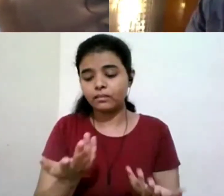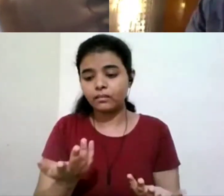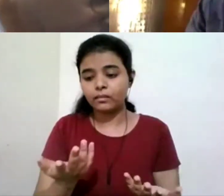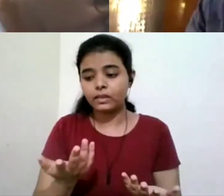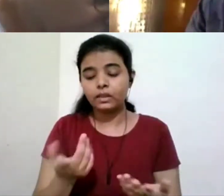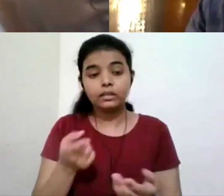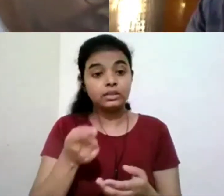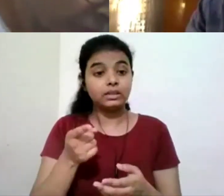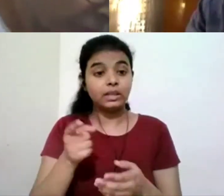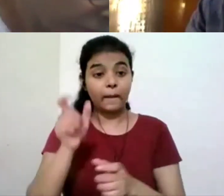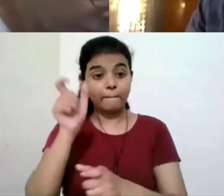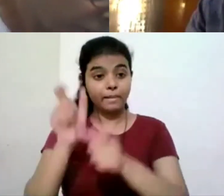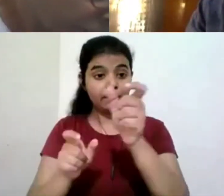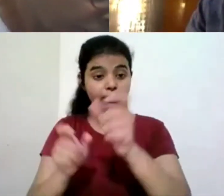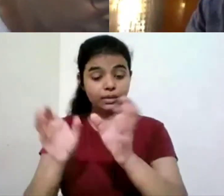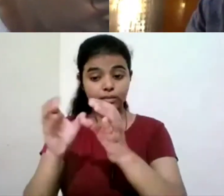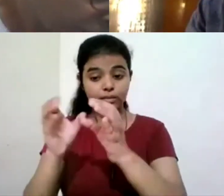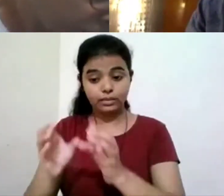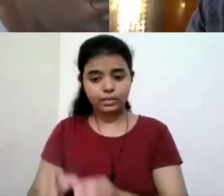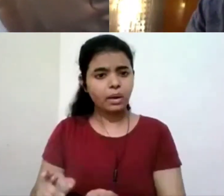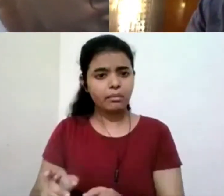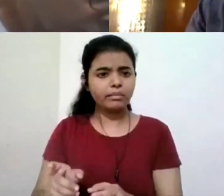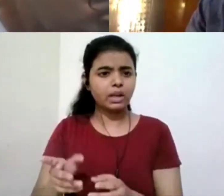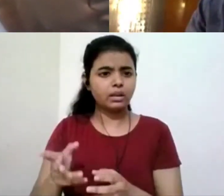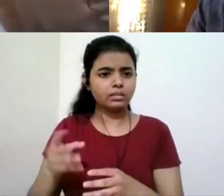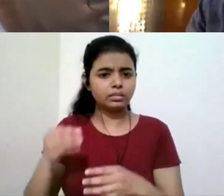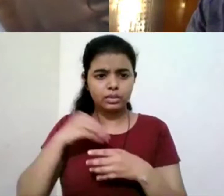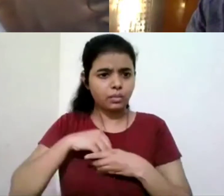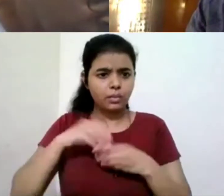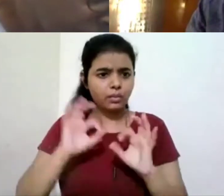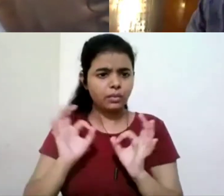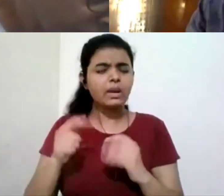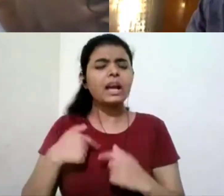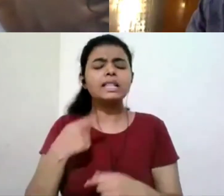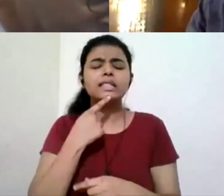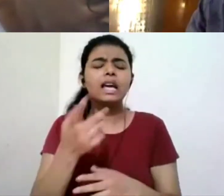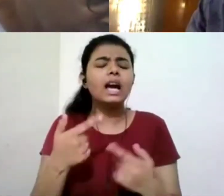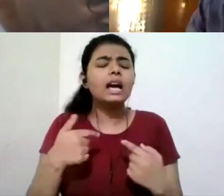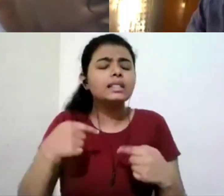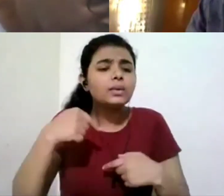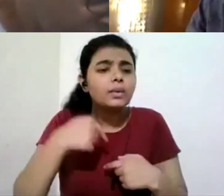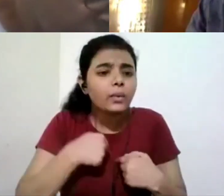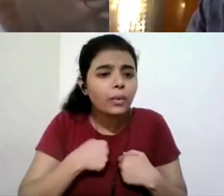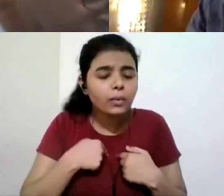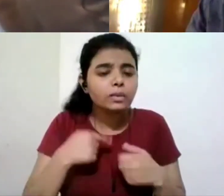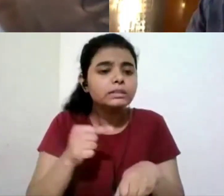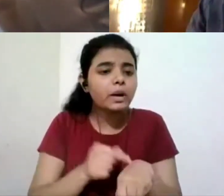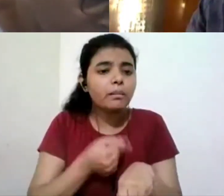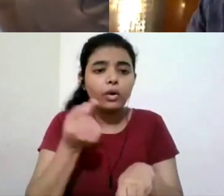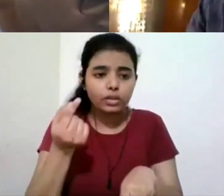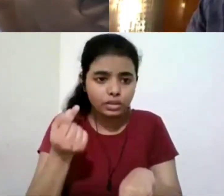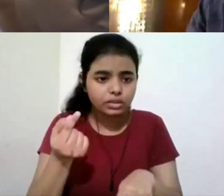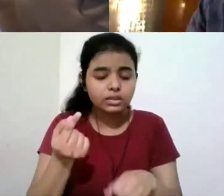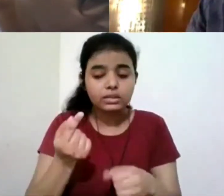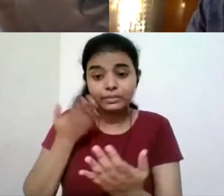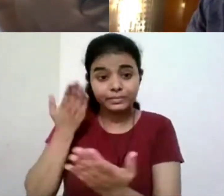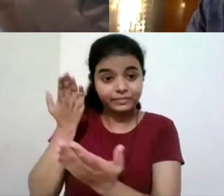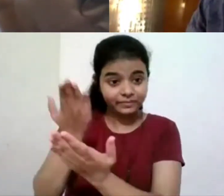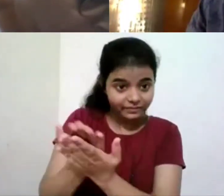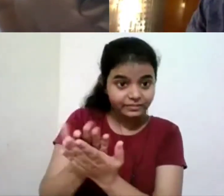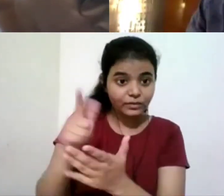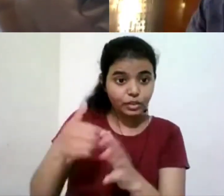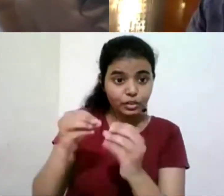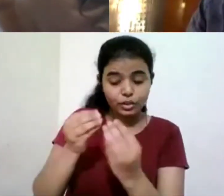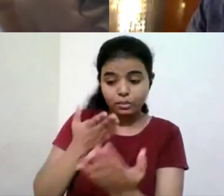these set of people are incapable or something. I'm just saying my chance of applying for that